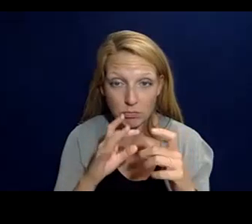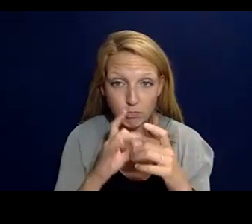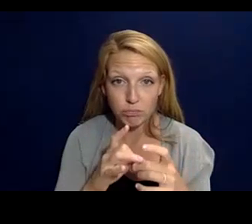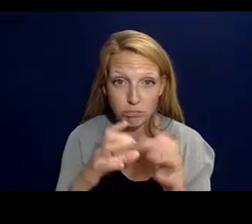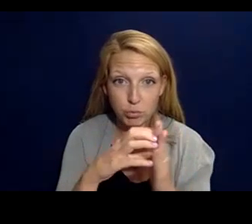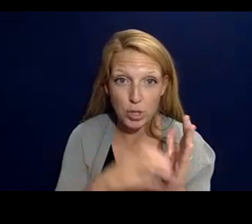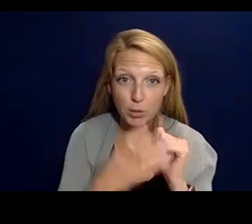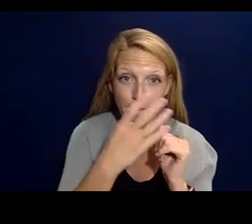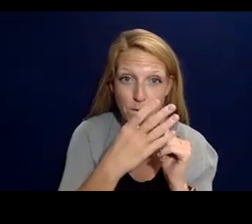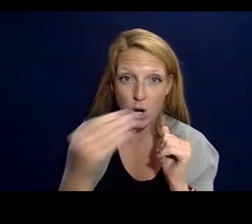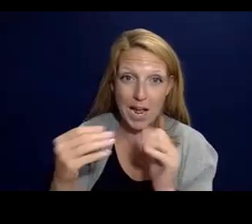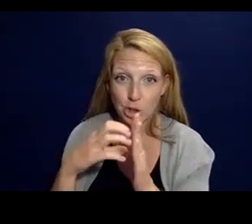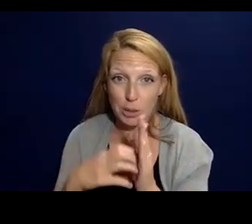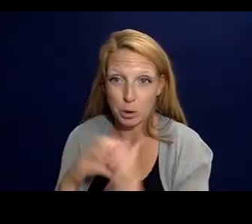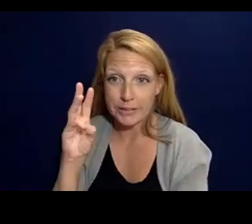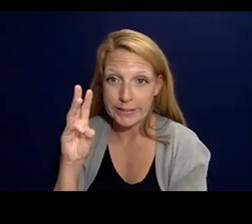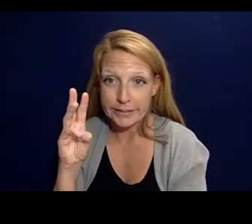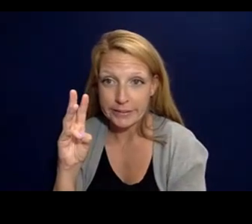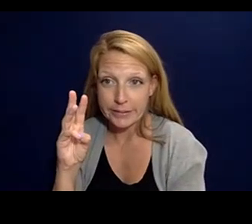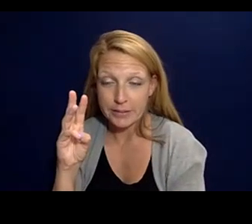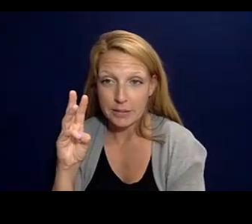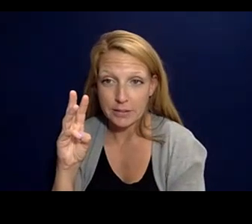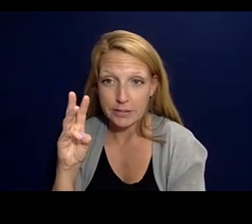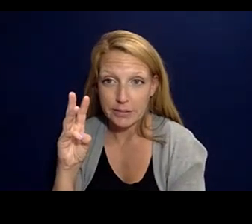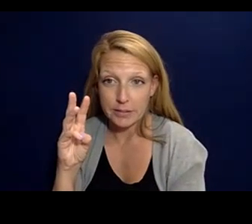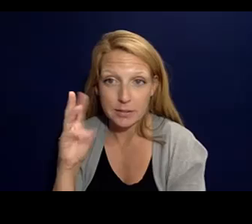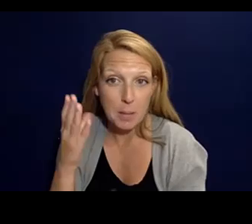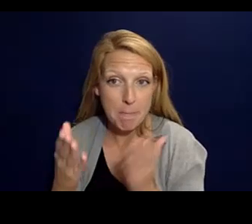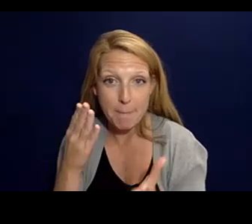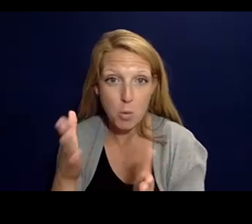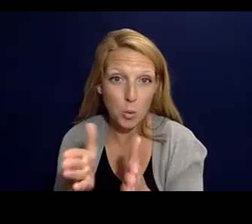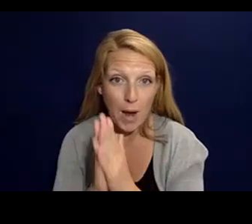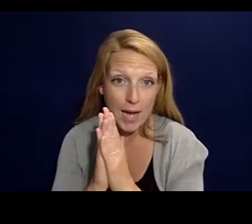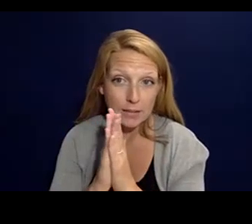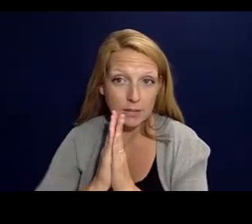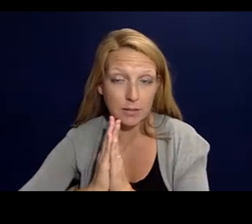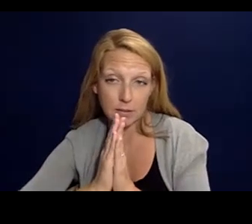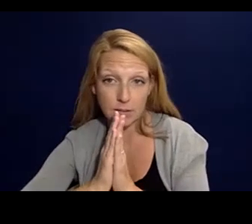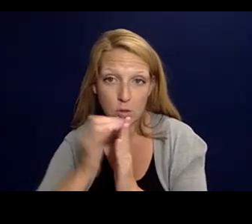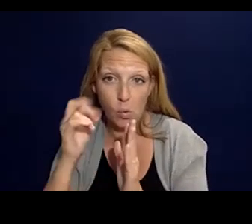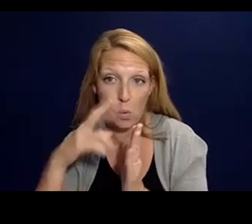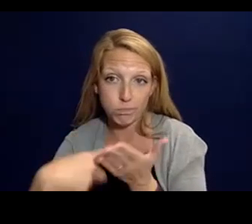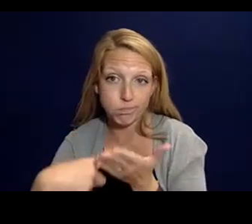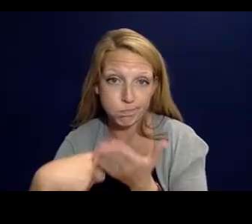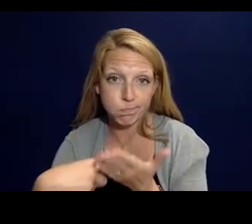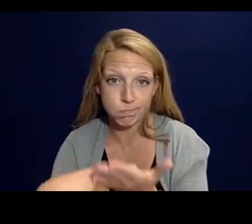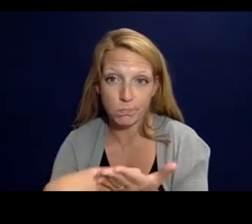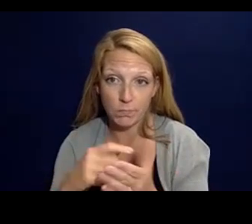and 6 that maybe you want to ask about or go over?